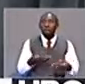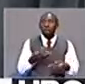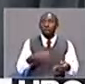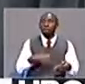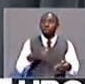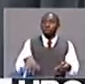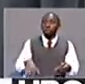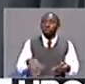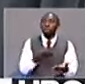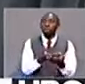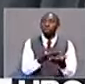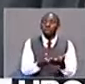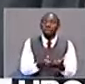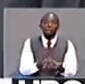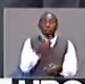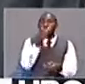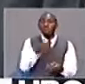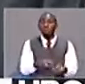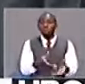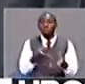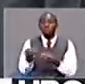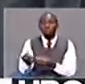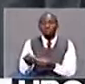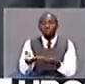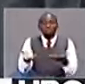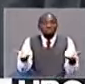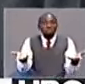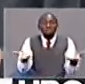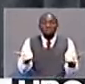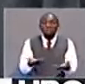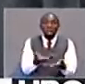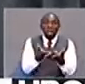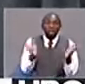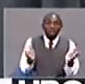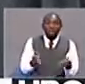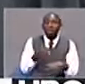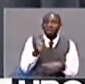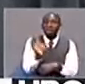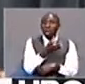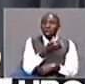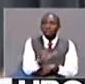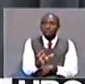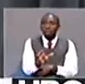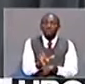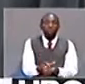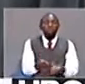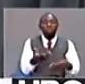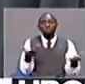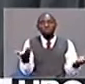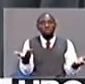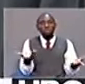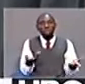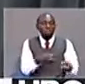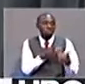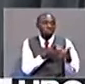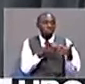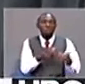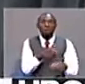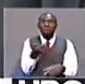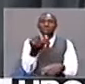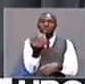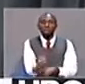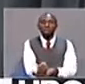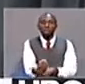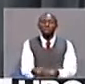Someone wants to go to a club, they go, they abort, they go to a club, they will go and look for another child. Right, Honorable